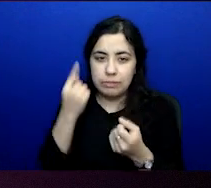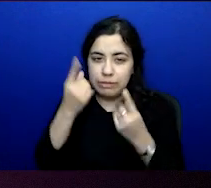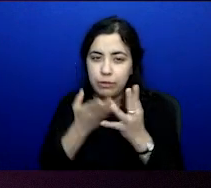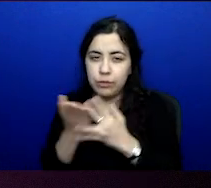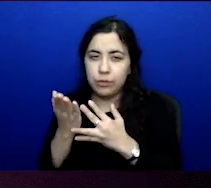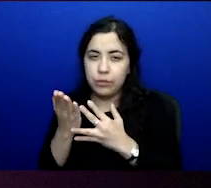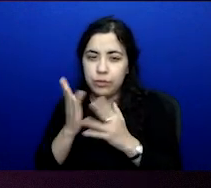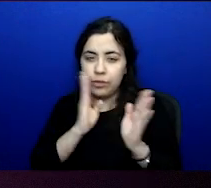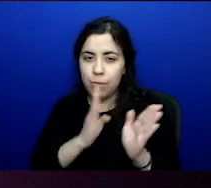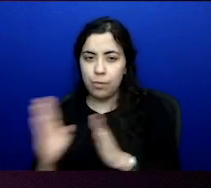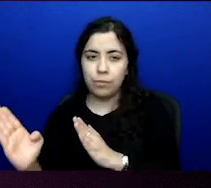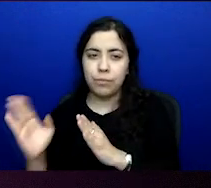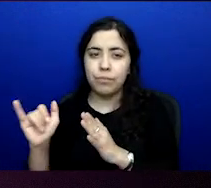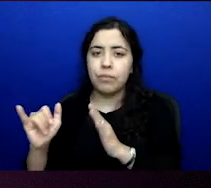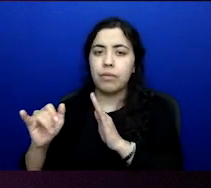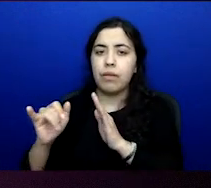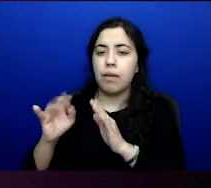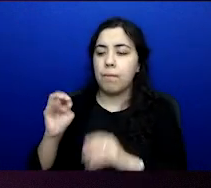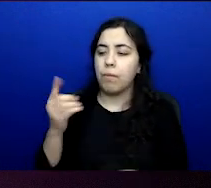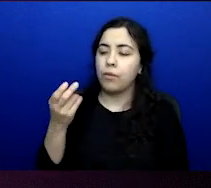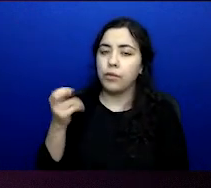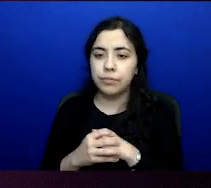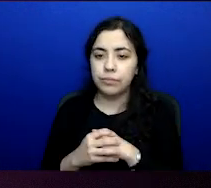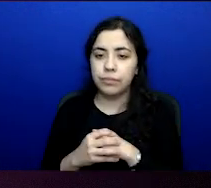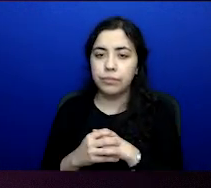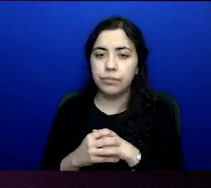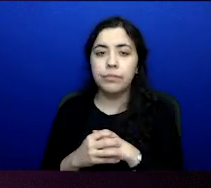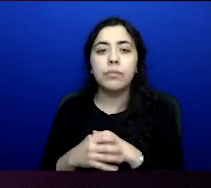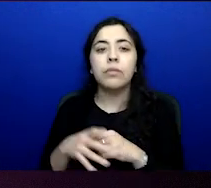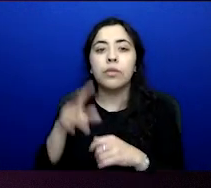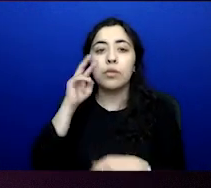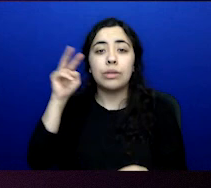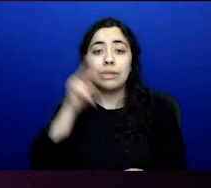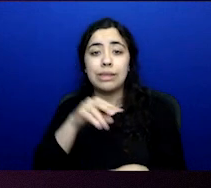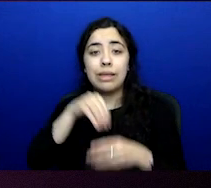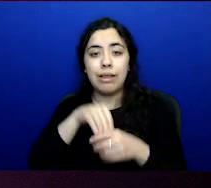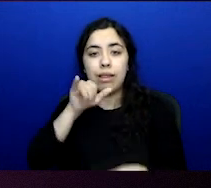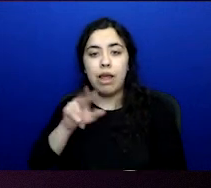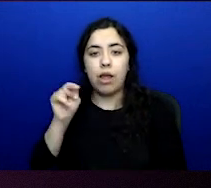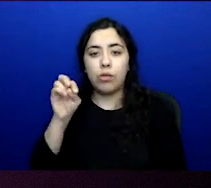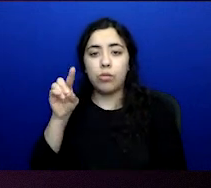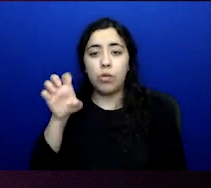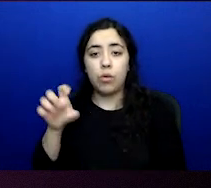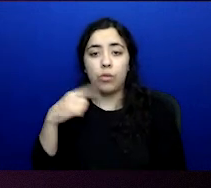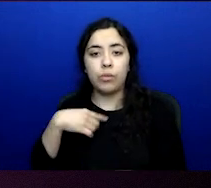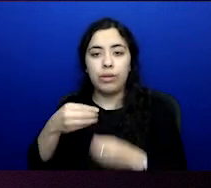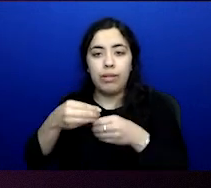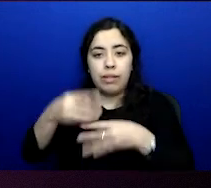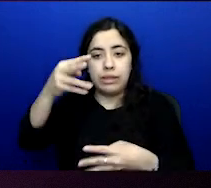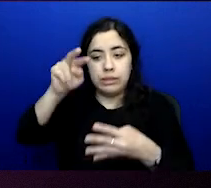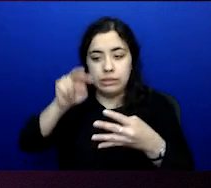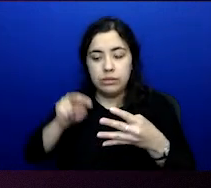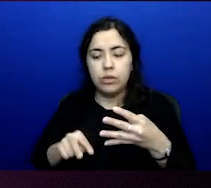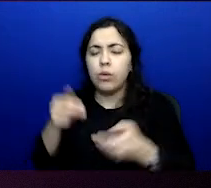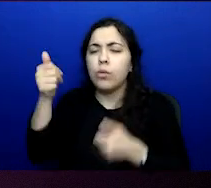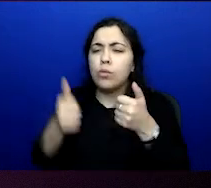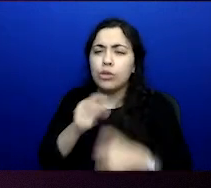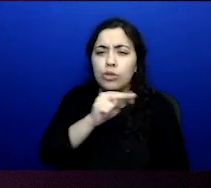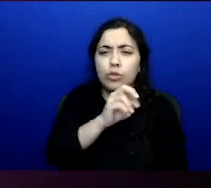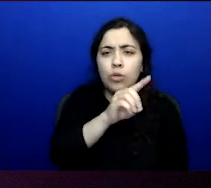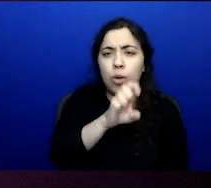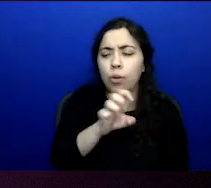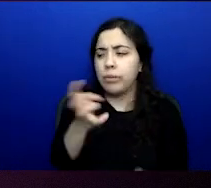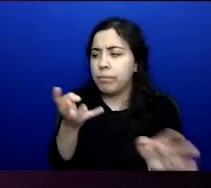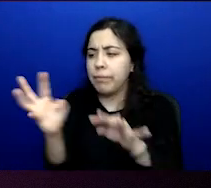Now the modular pipeline field within node will also list all the modular pipelines that node belongs to. So for example, here